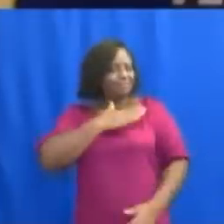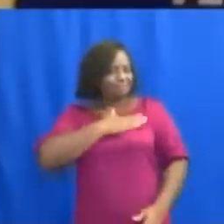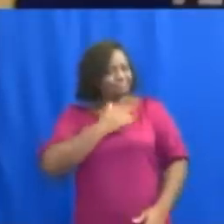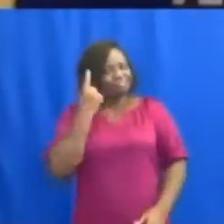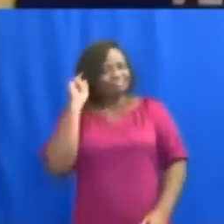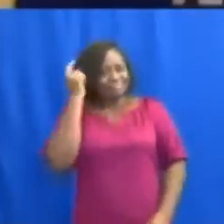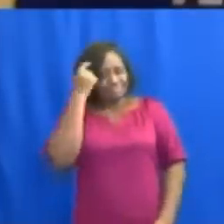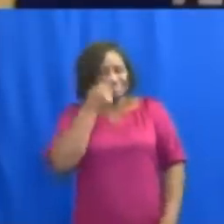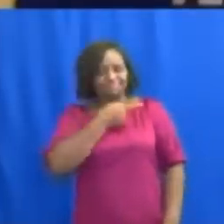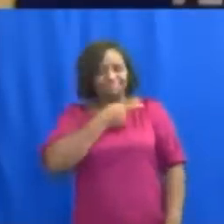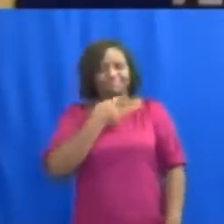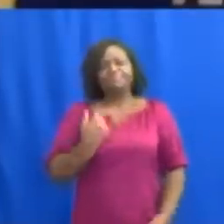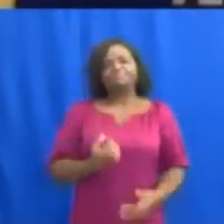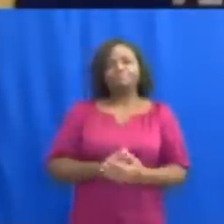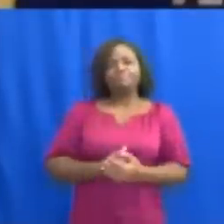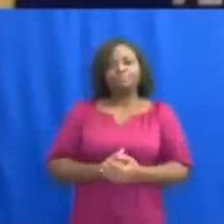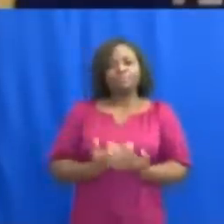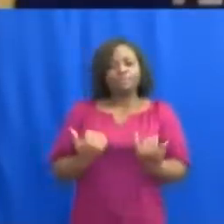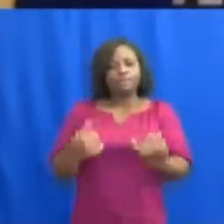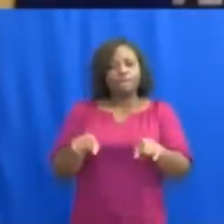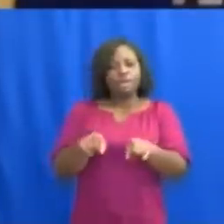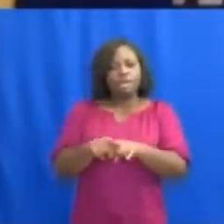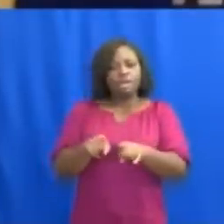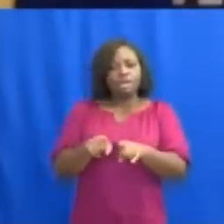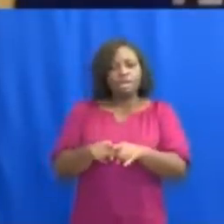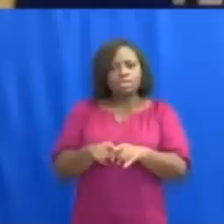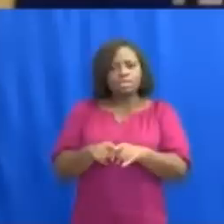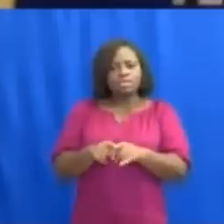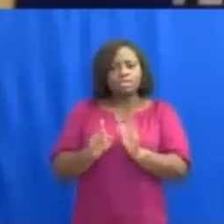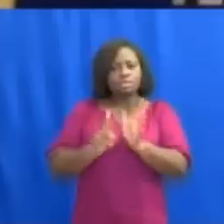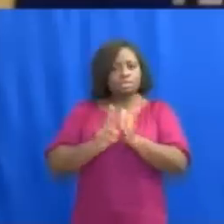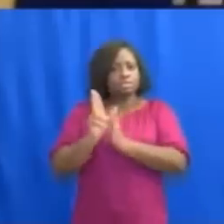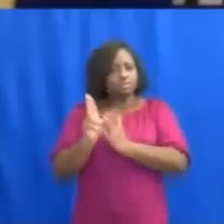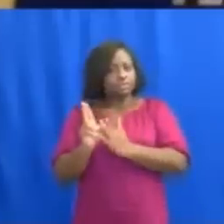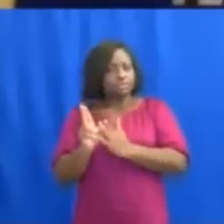government. Like their seniors at the university,